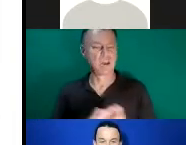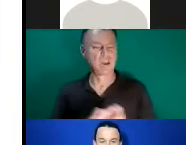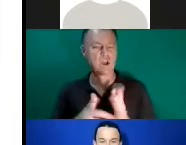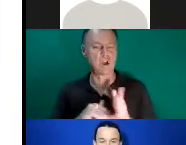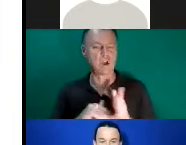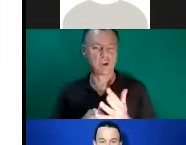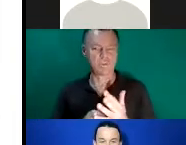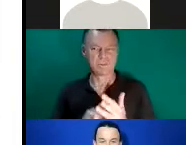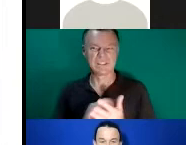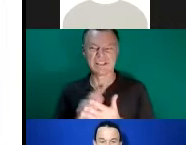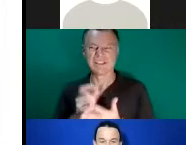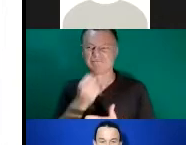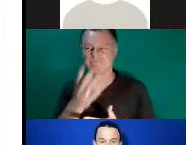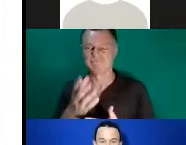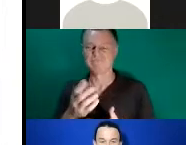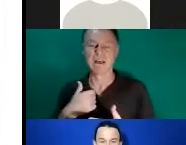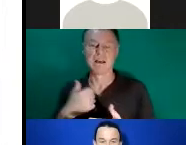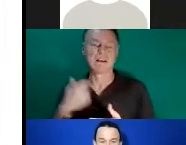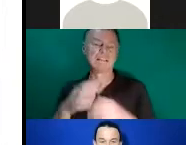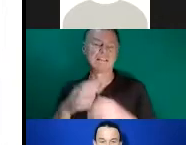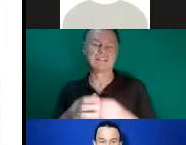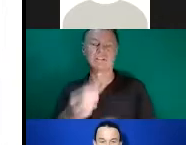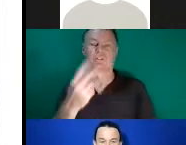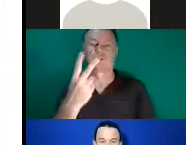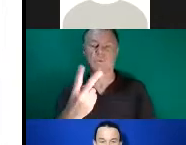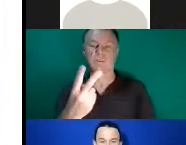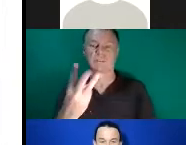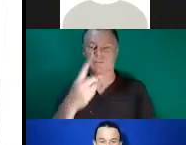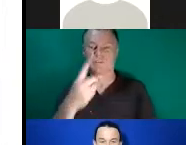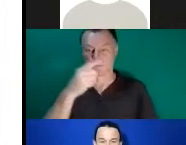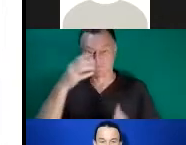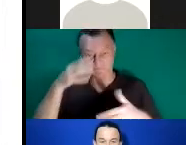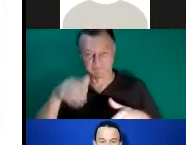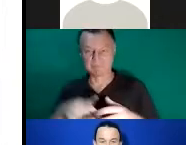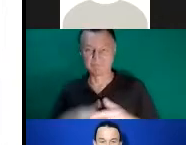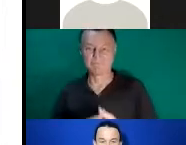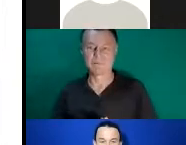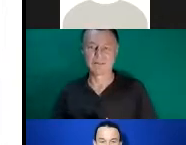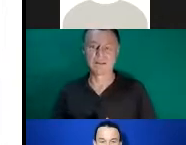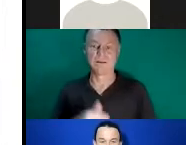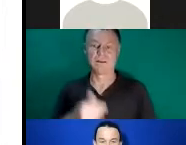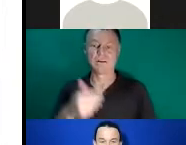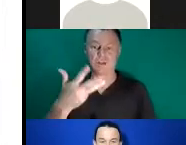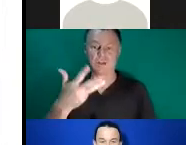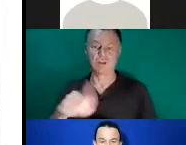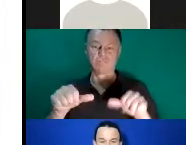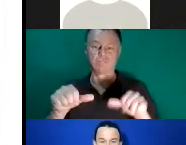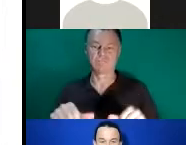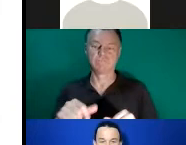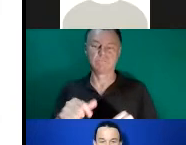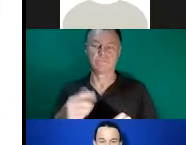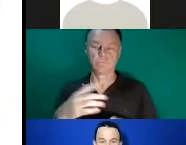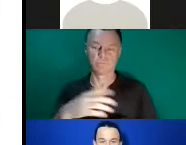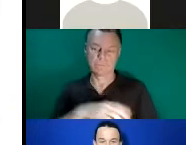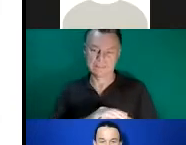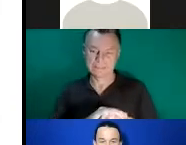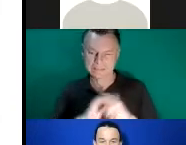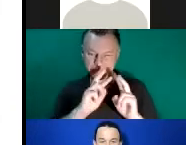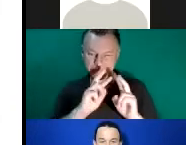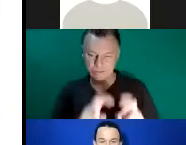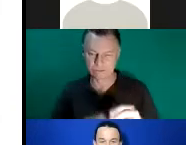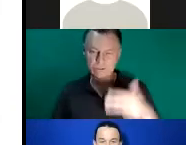to murdering, in total, 23 guests. 9 were confirmed by police on further